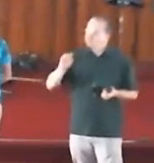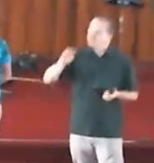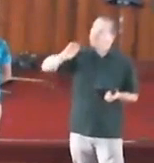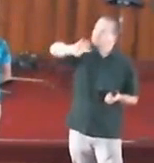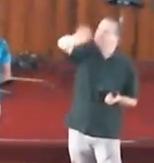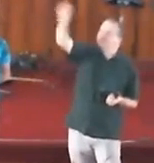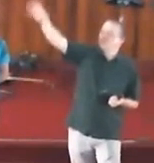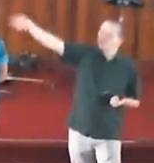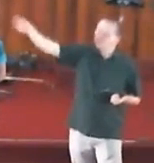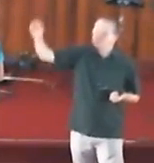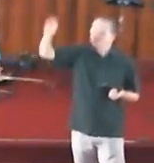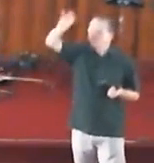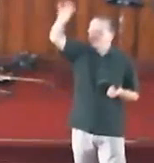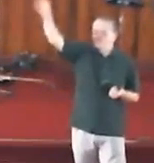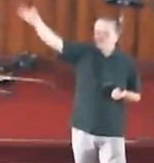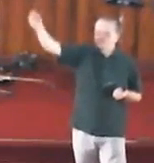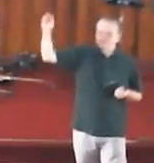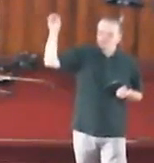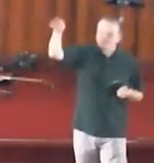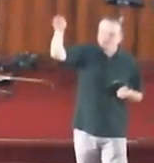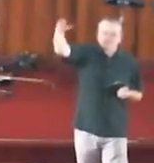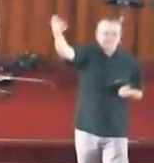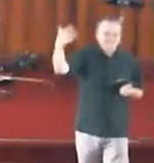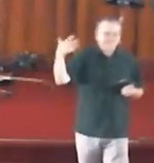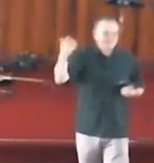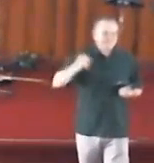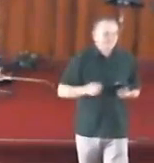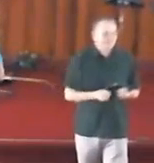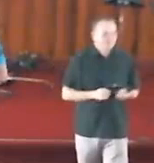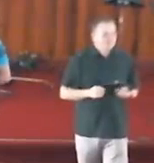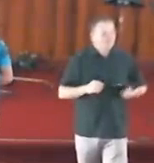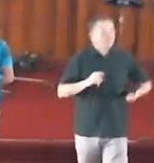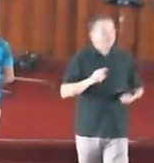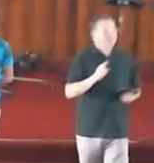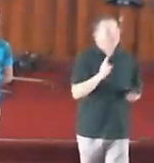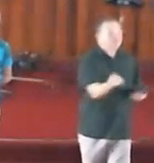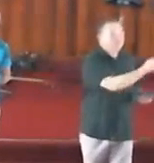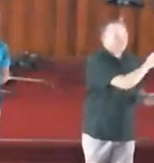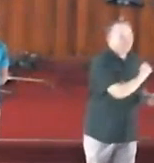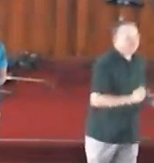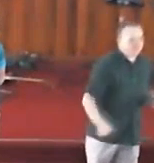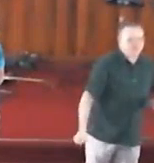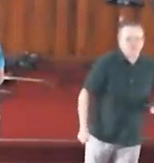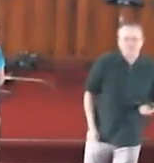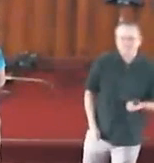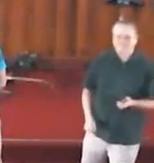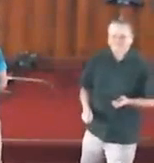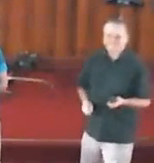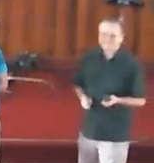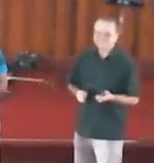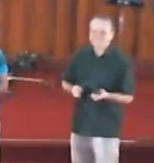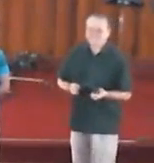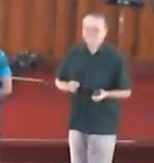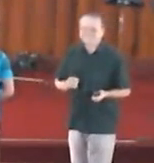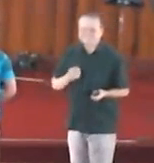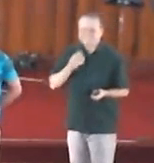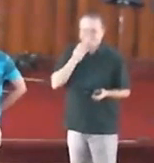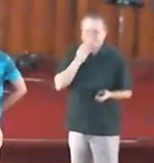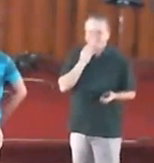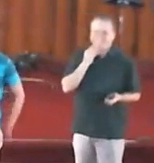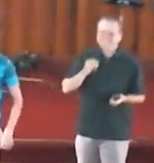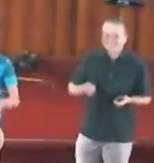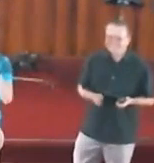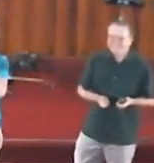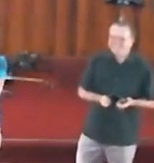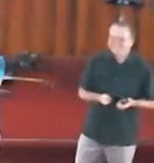tú, ay qué lindos prismas y luz que refracta en las gotas o dices gracias Dios por tu promesa. So when you see that, do you